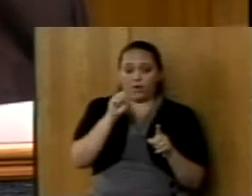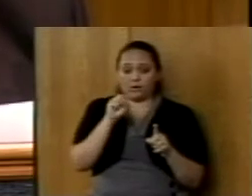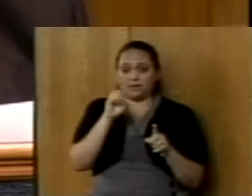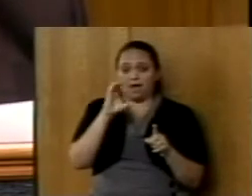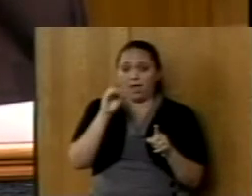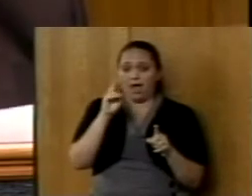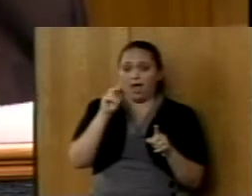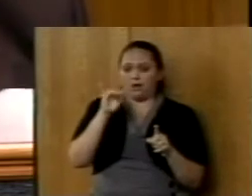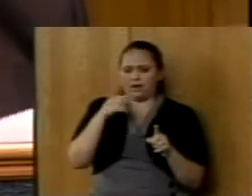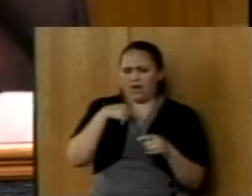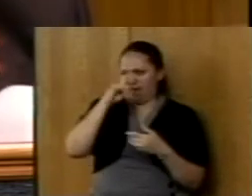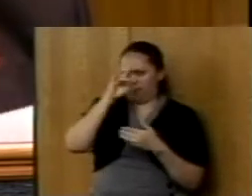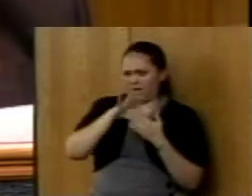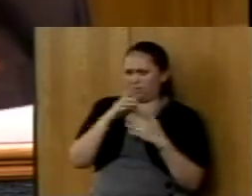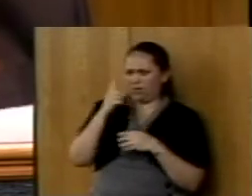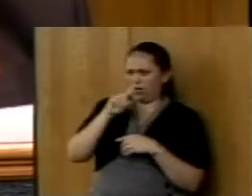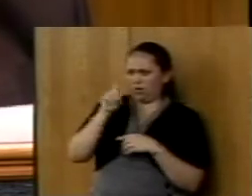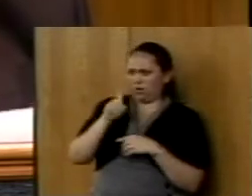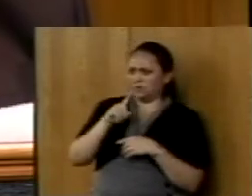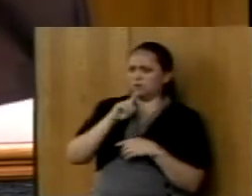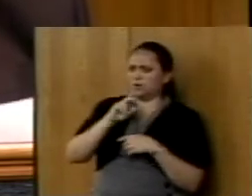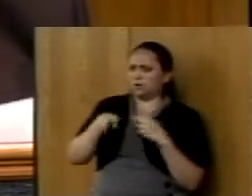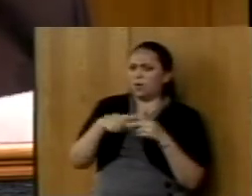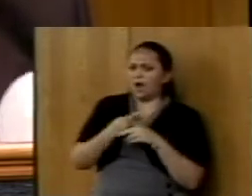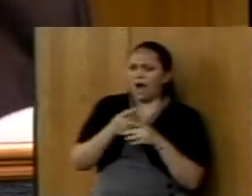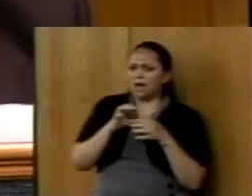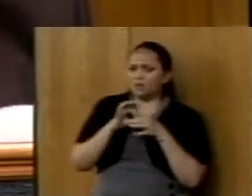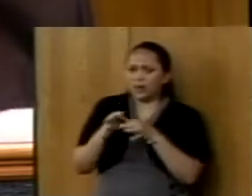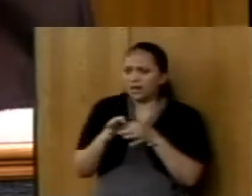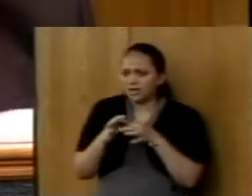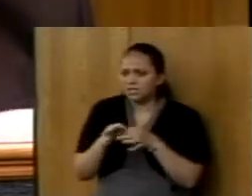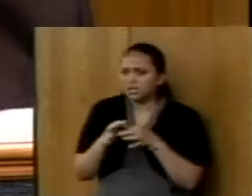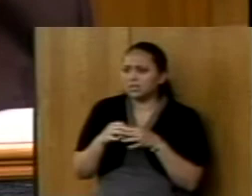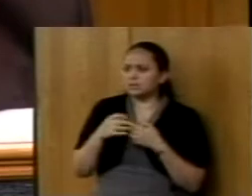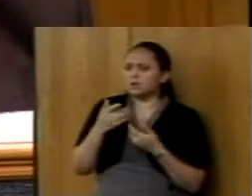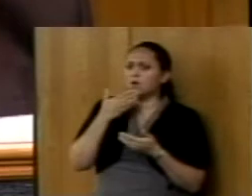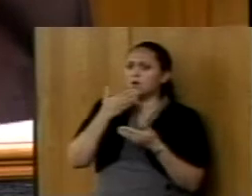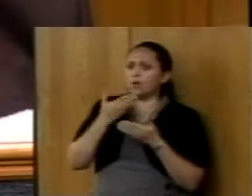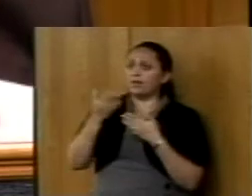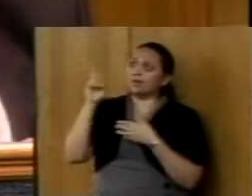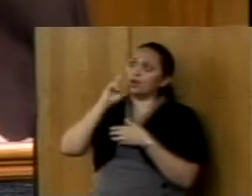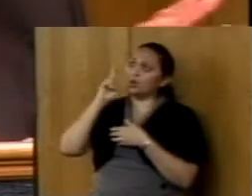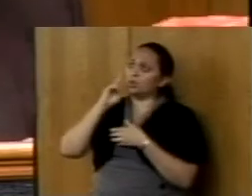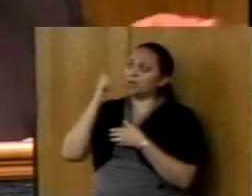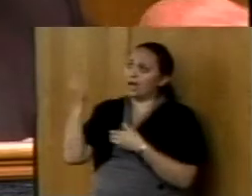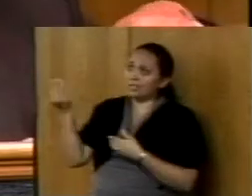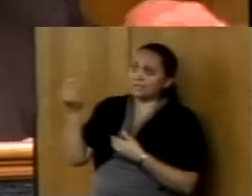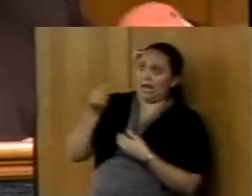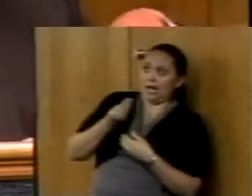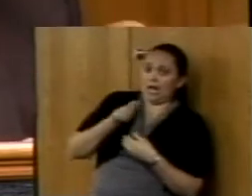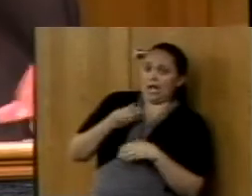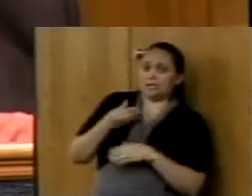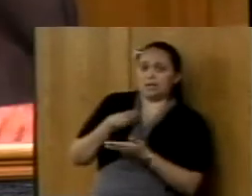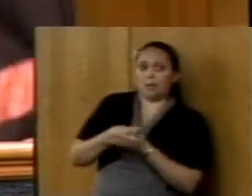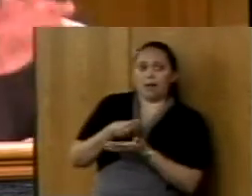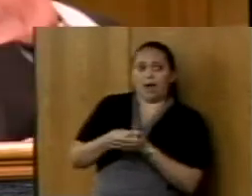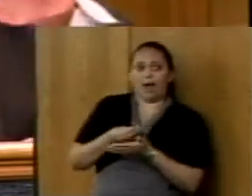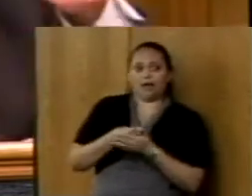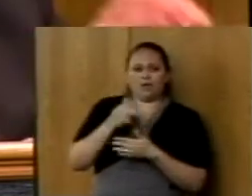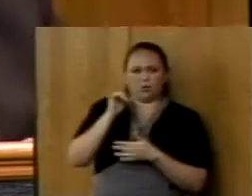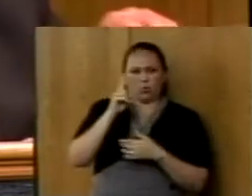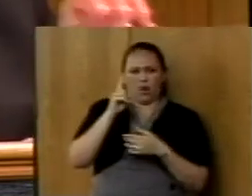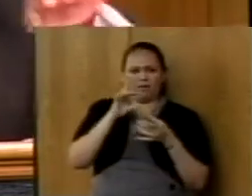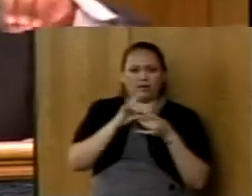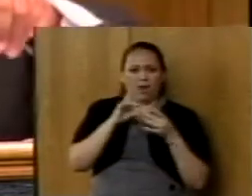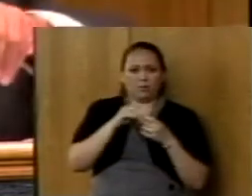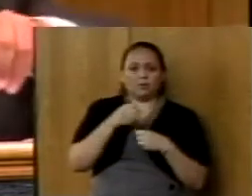believe one of the questions was what kind of relationship, or good thing that Houston is sending us the money. I believe that was one of the comments that was made. It